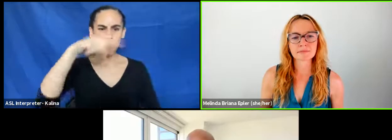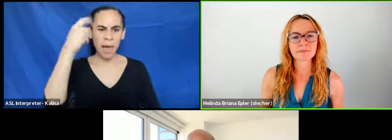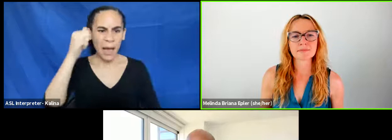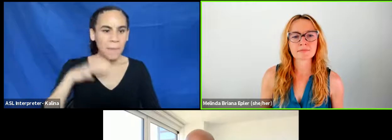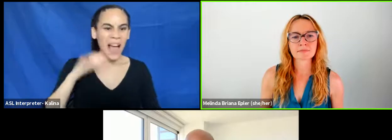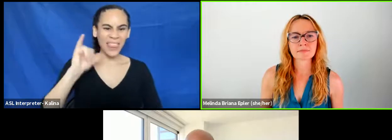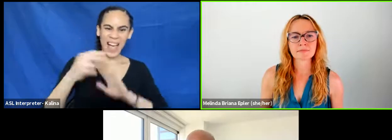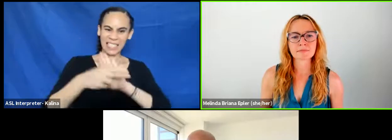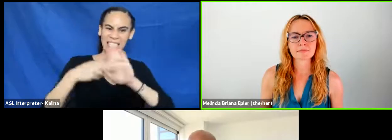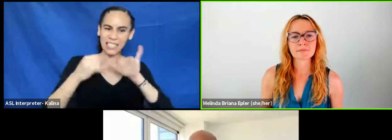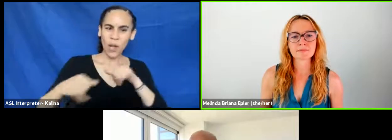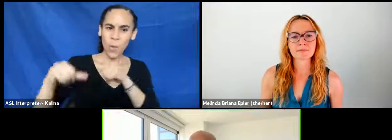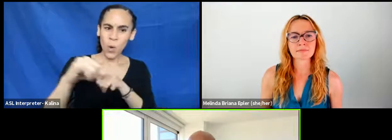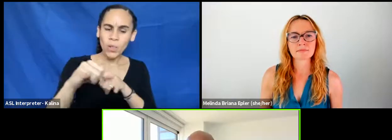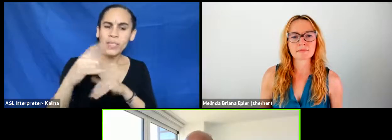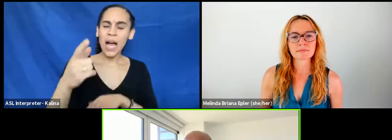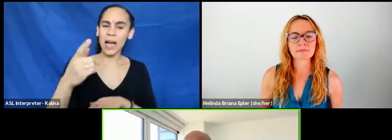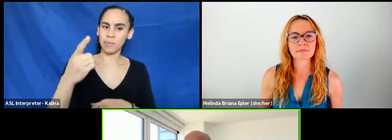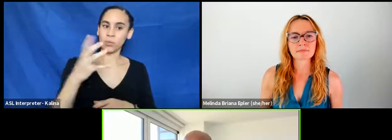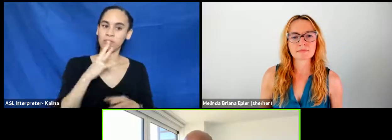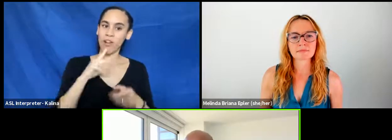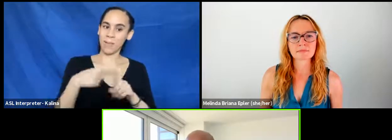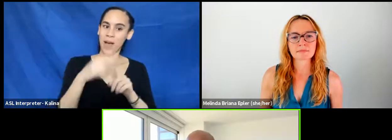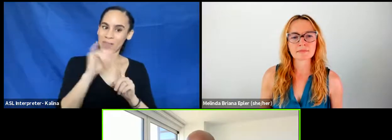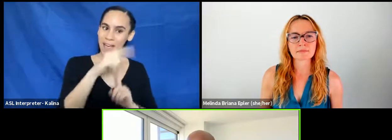bias. We talk about that in the Black community. Talk about,